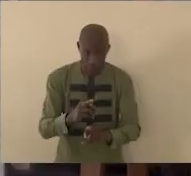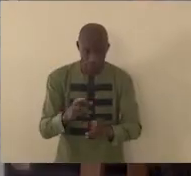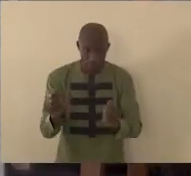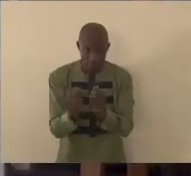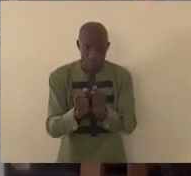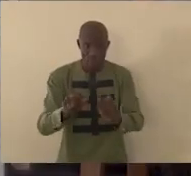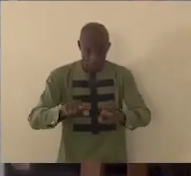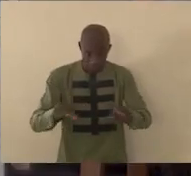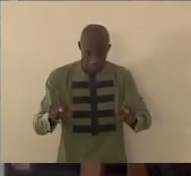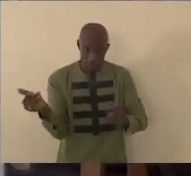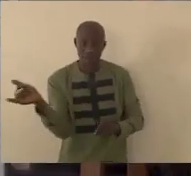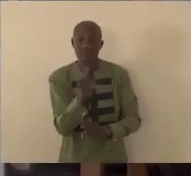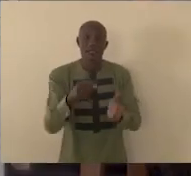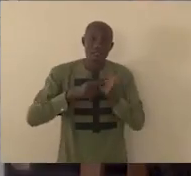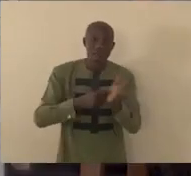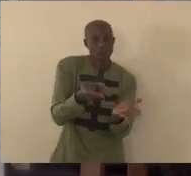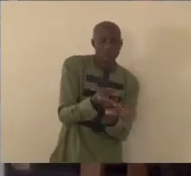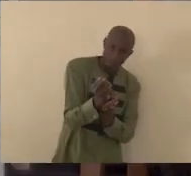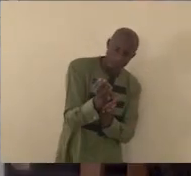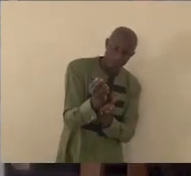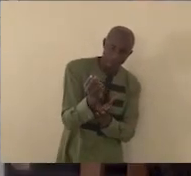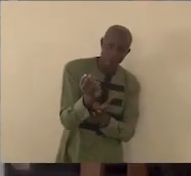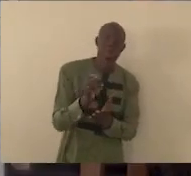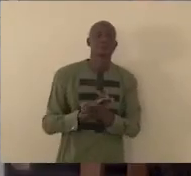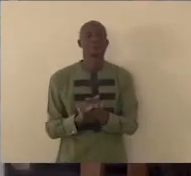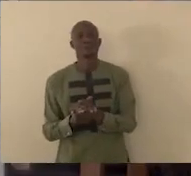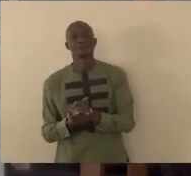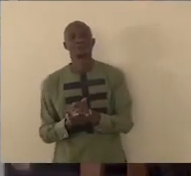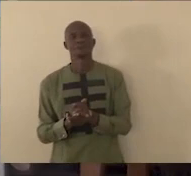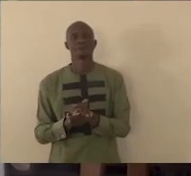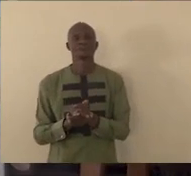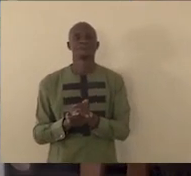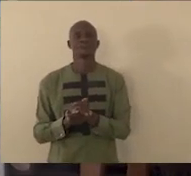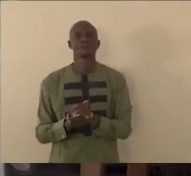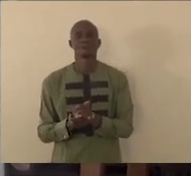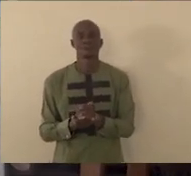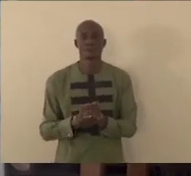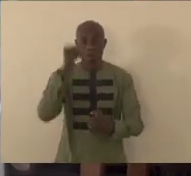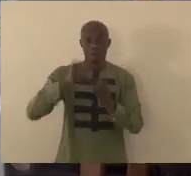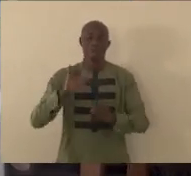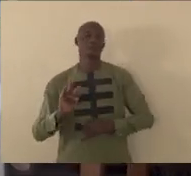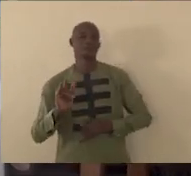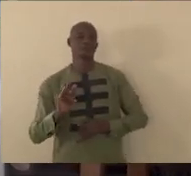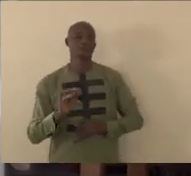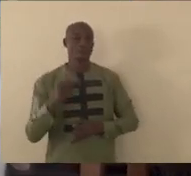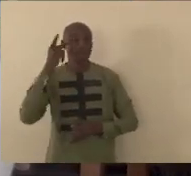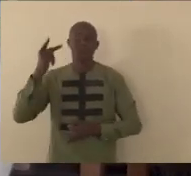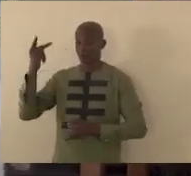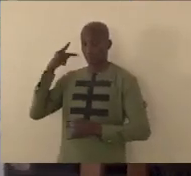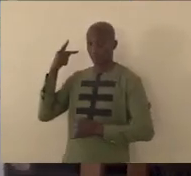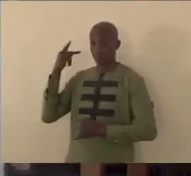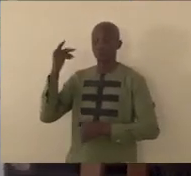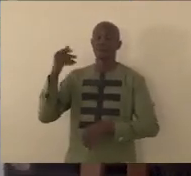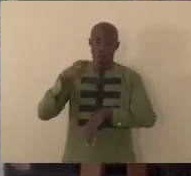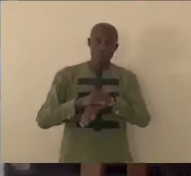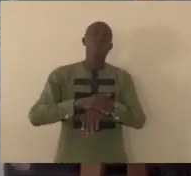they manifest integrity in their deeds." Finally, reflecting on